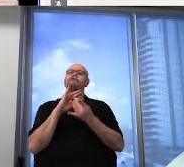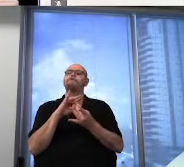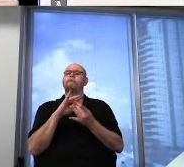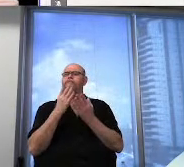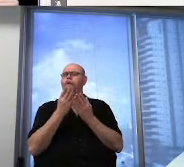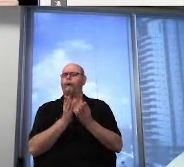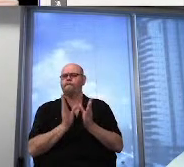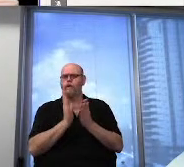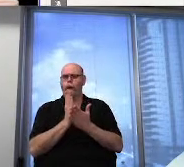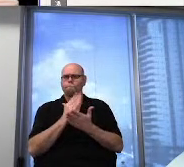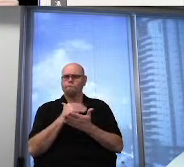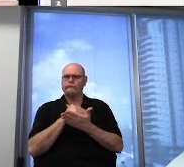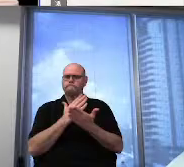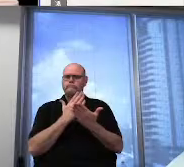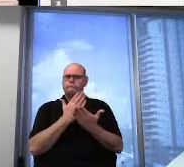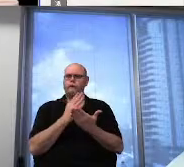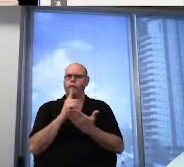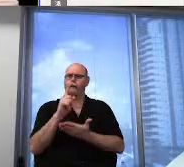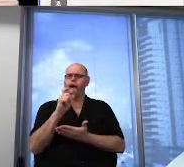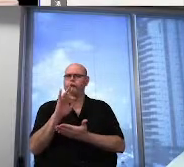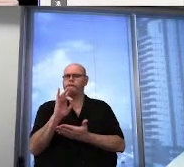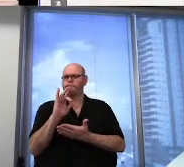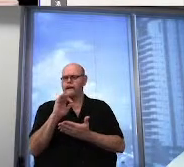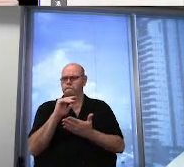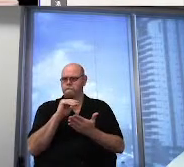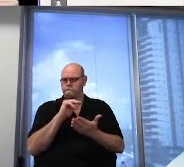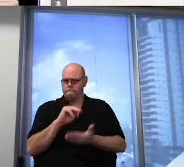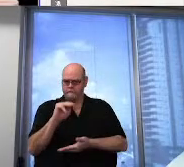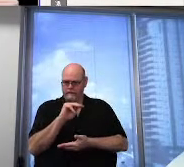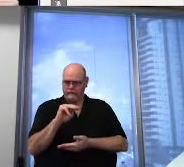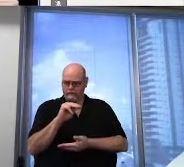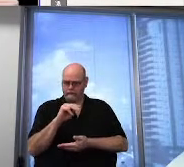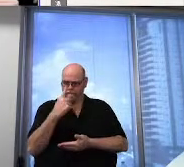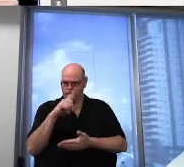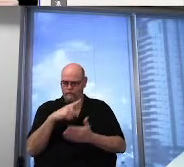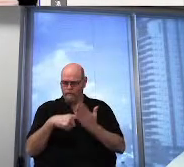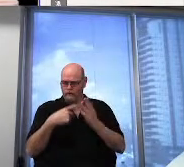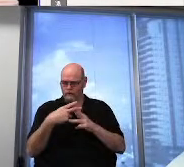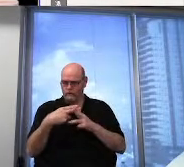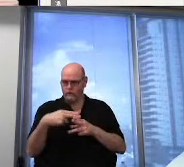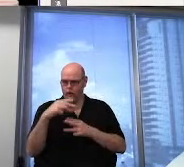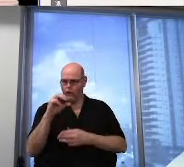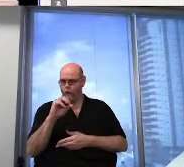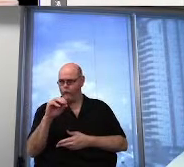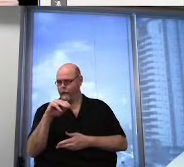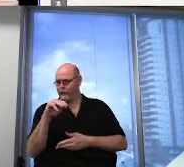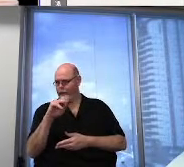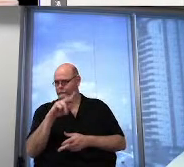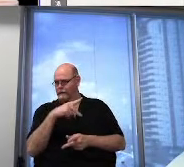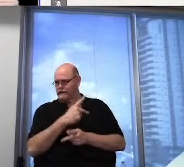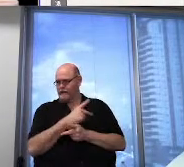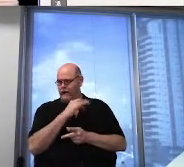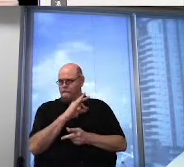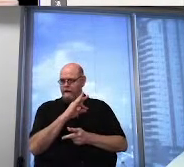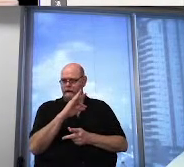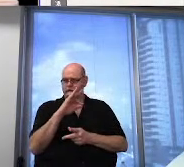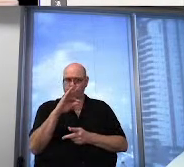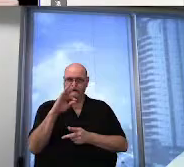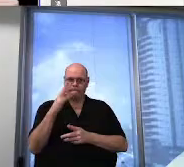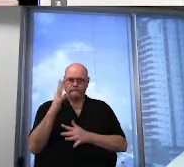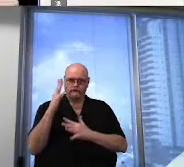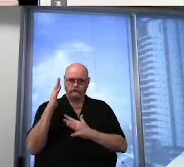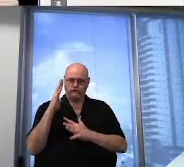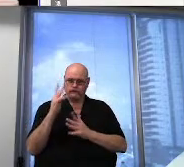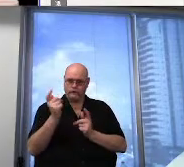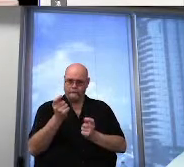First, just in terms of the overall budget that you're proposing, it's 125 million for the, what you characterize as the O&M type